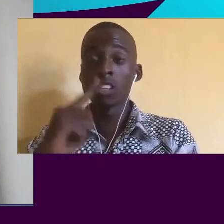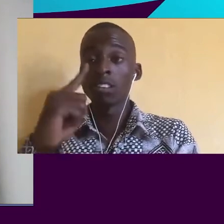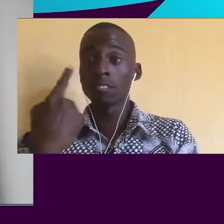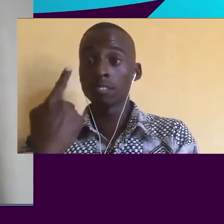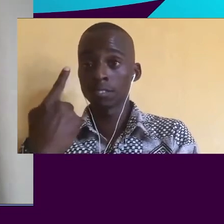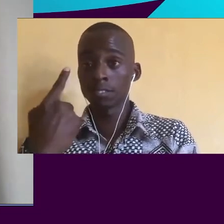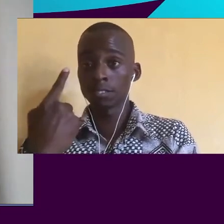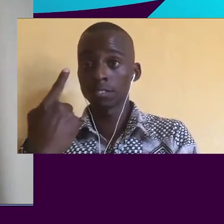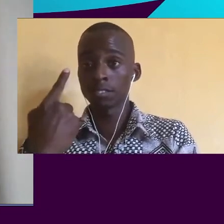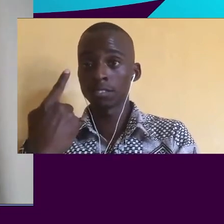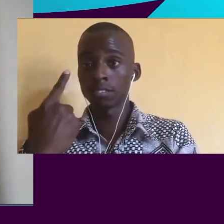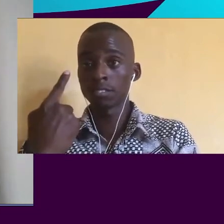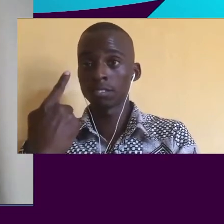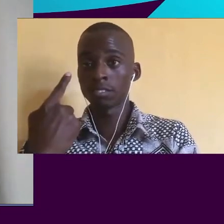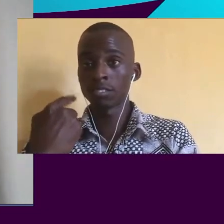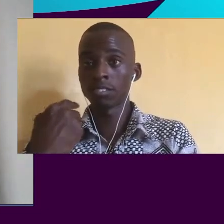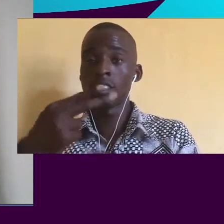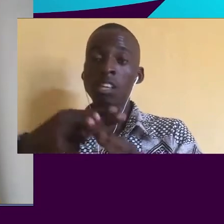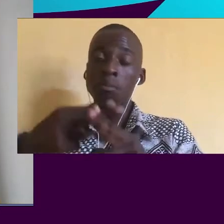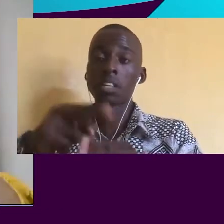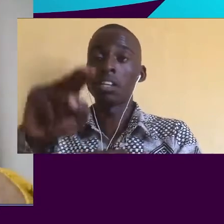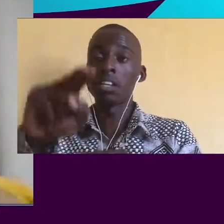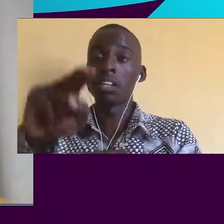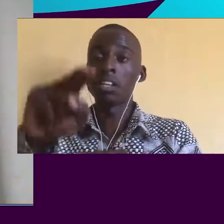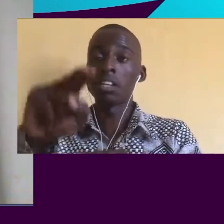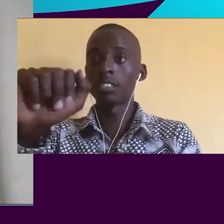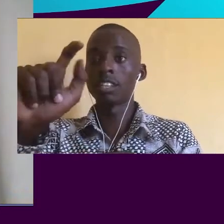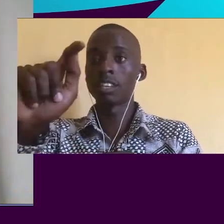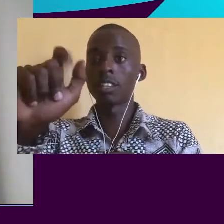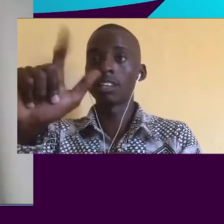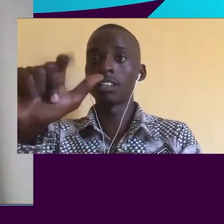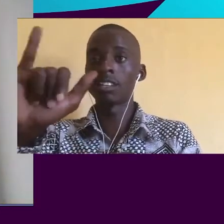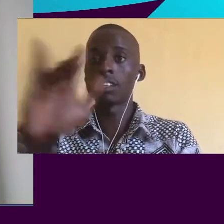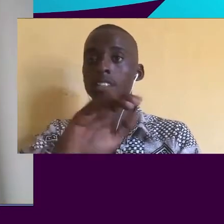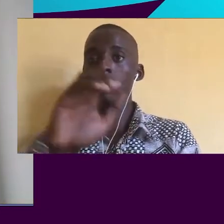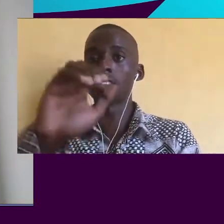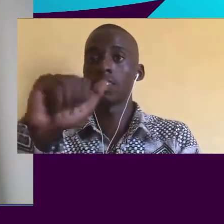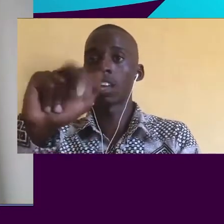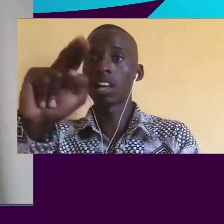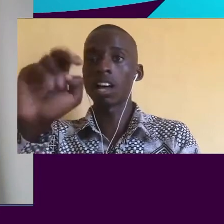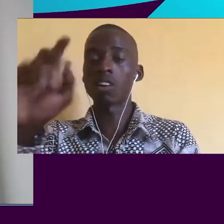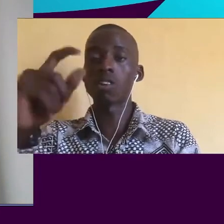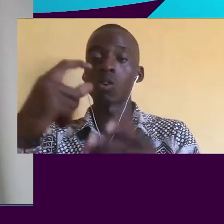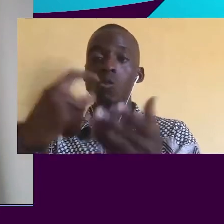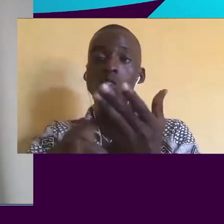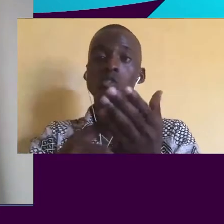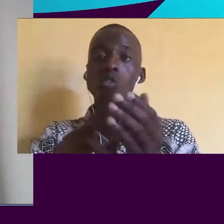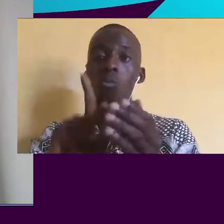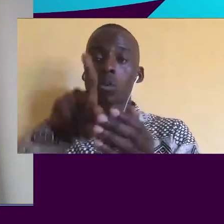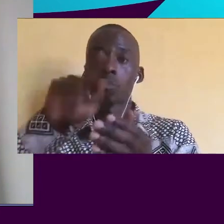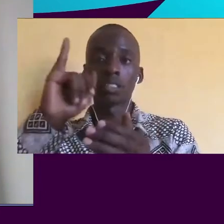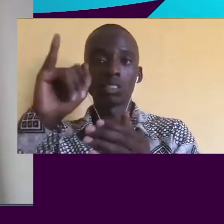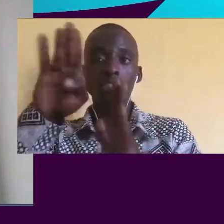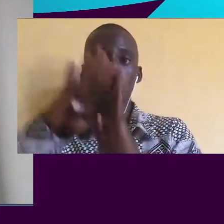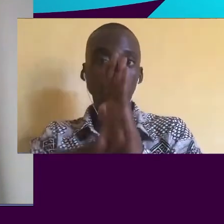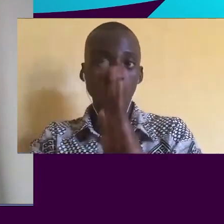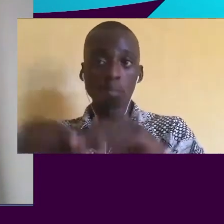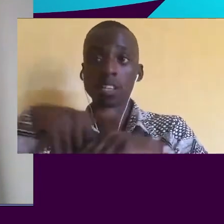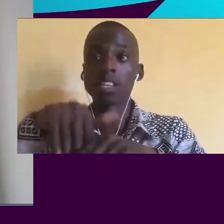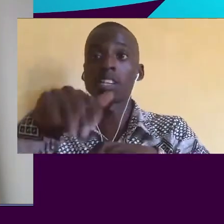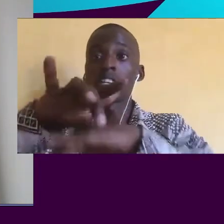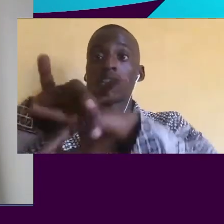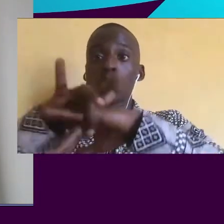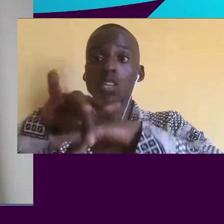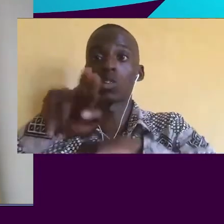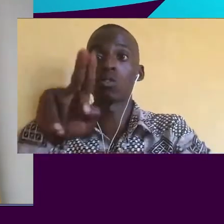Yeah, my name is Natalie Arnold. I work on the Premier Skills Programme. I'm part of the project team based in the UK. So I